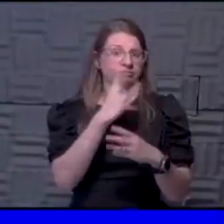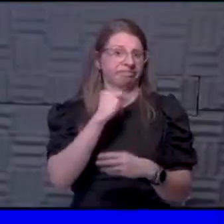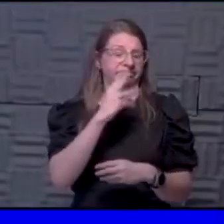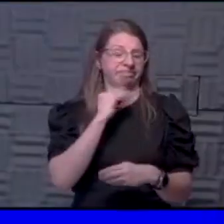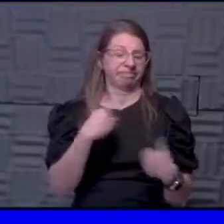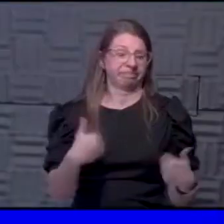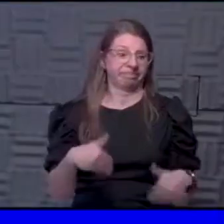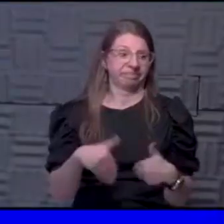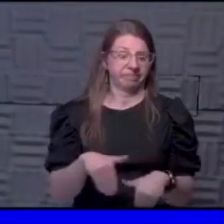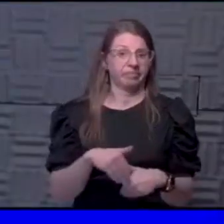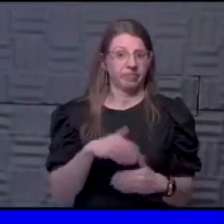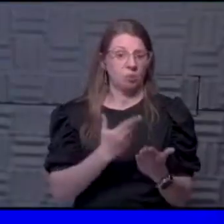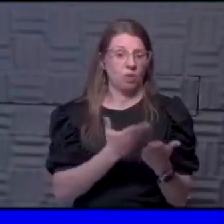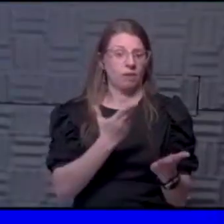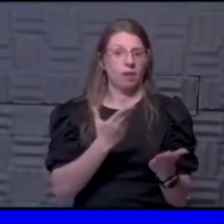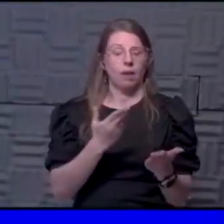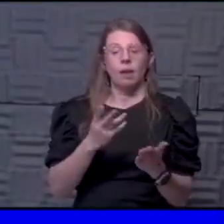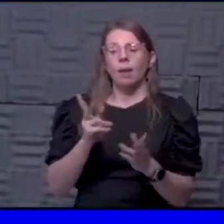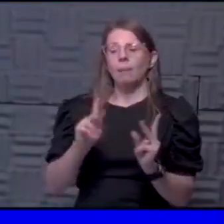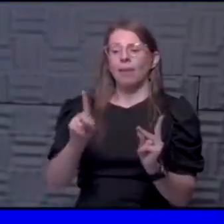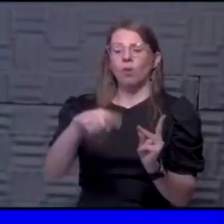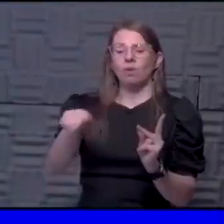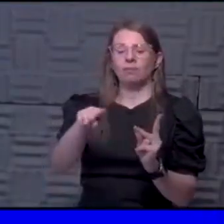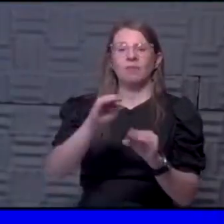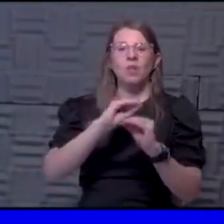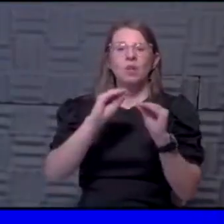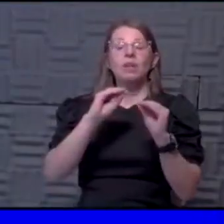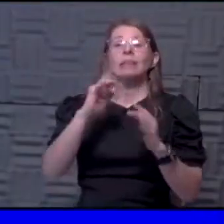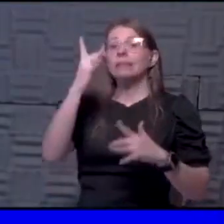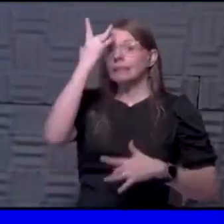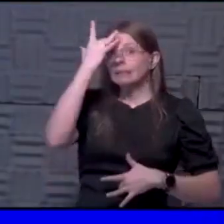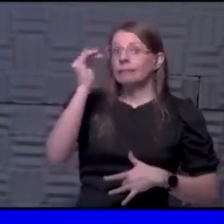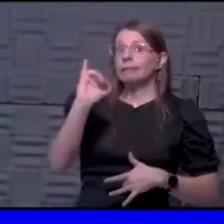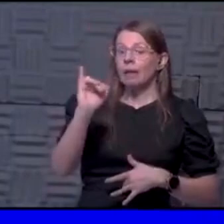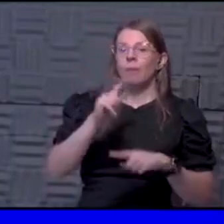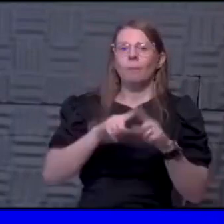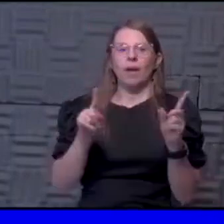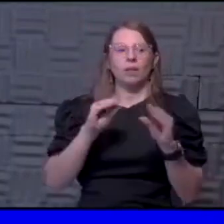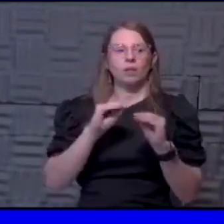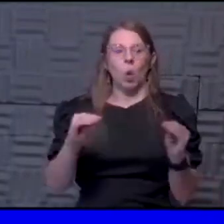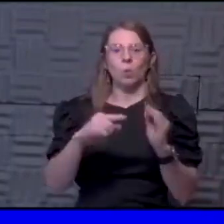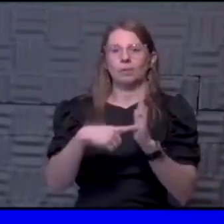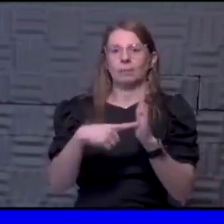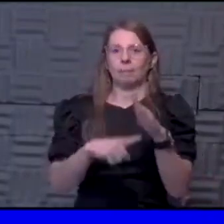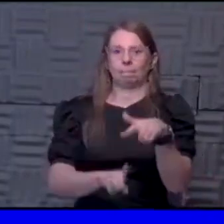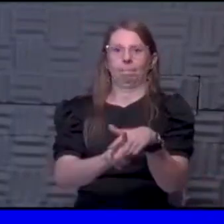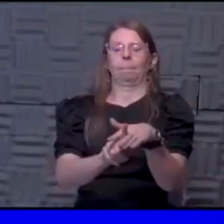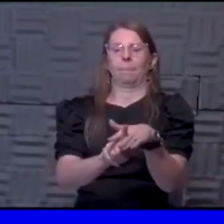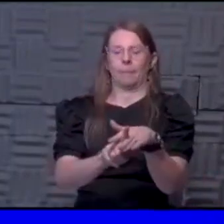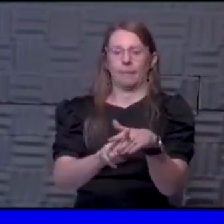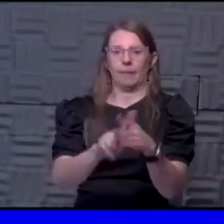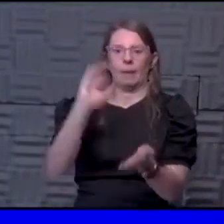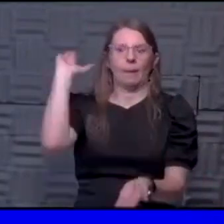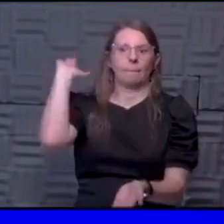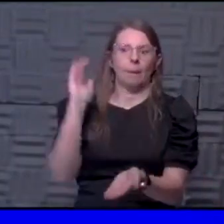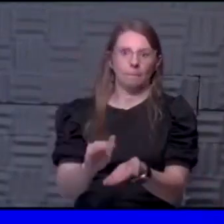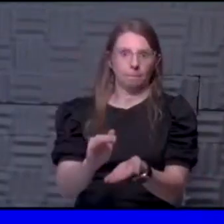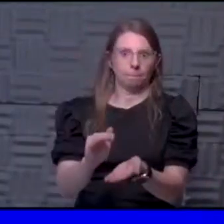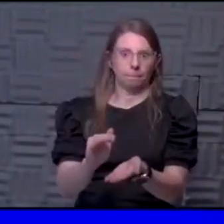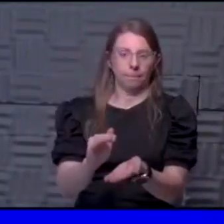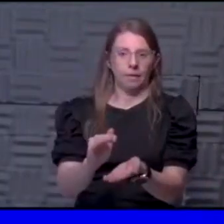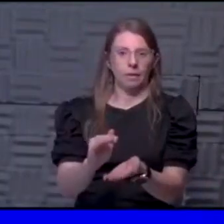are studies looking at people who have asymptomatic infection, meaning they're infected, but they aren't showing any symptoms. That was significantly reduced. So we